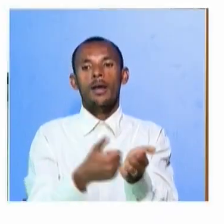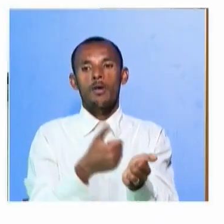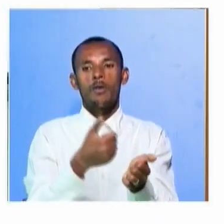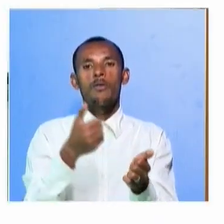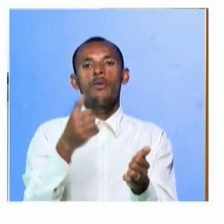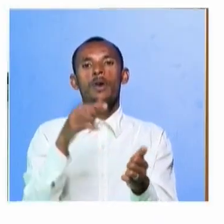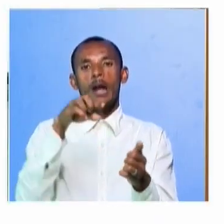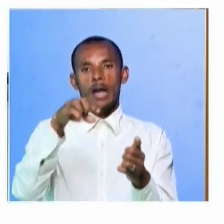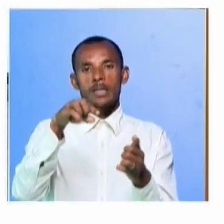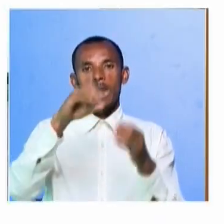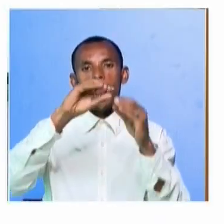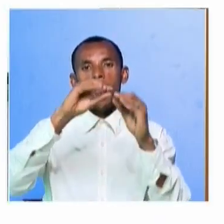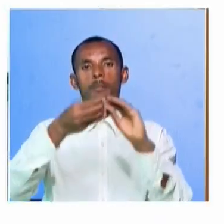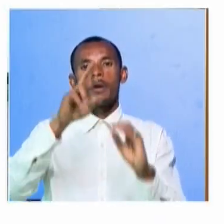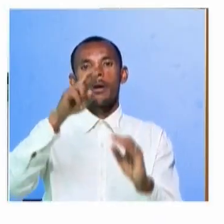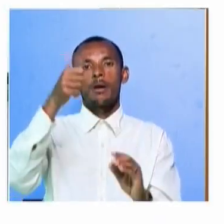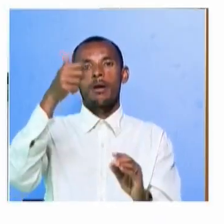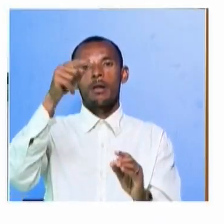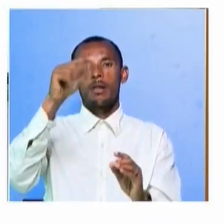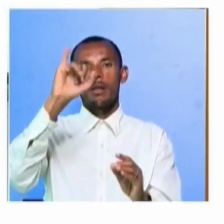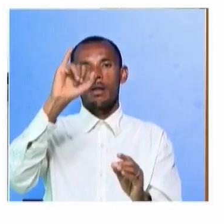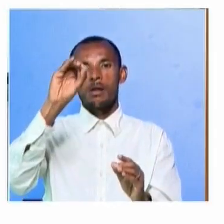numbers.